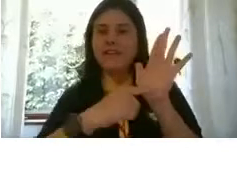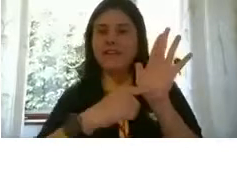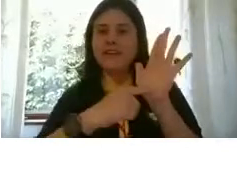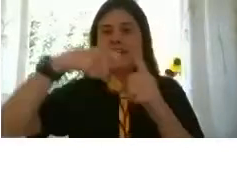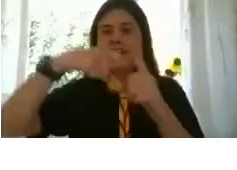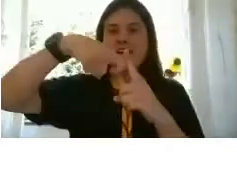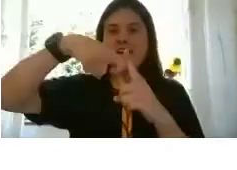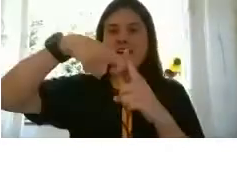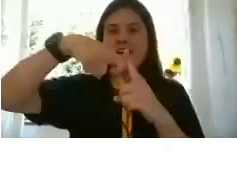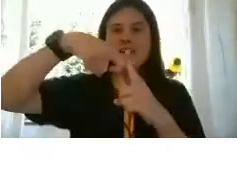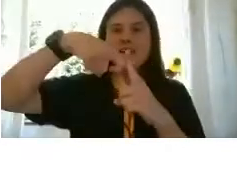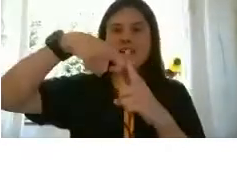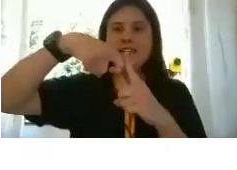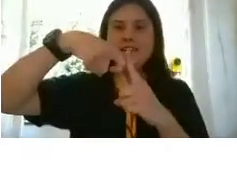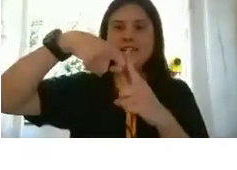K.